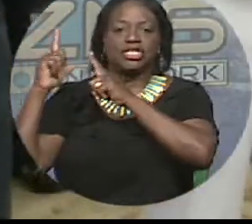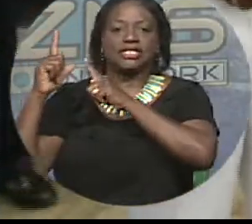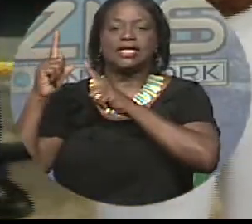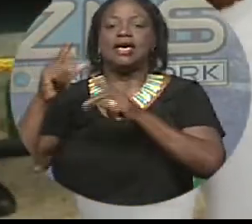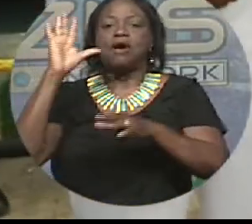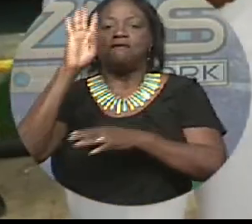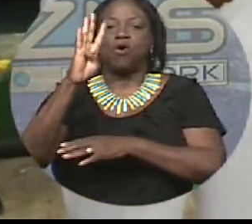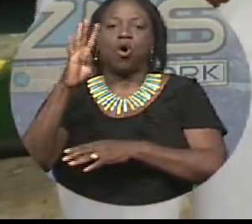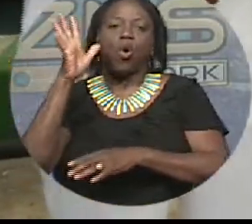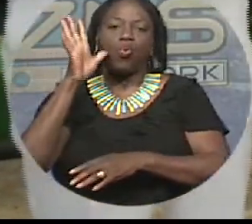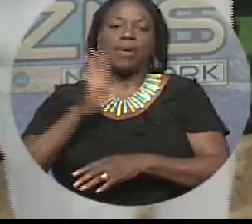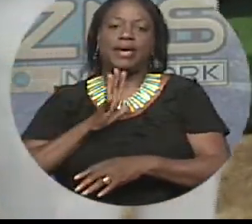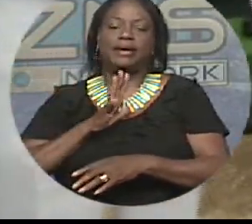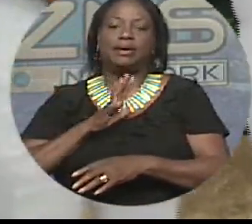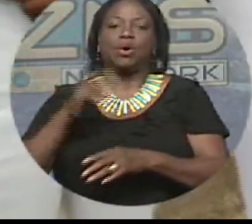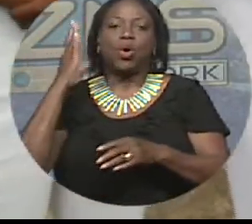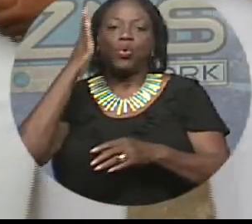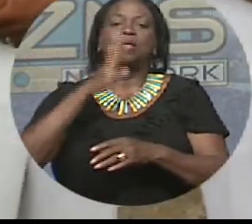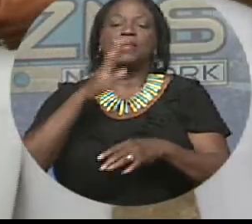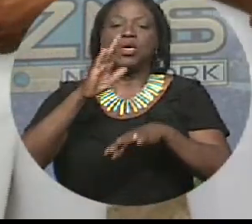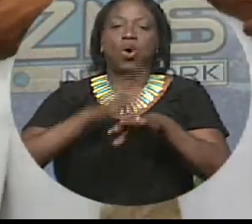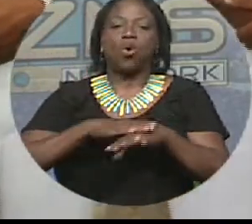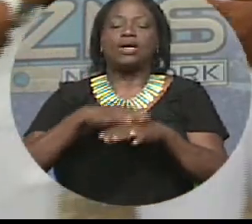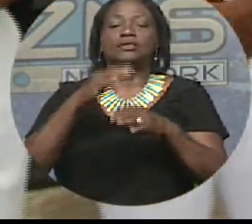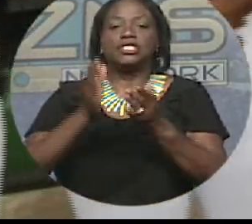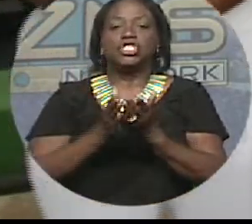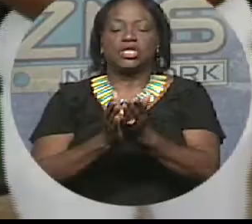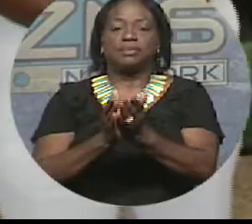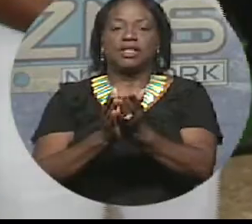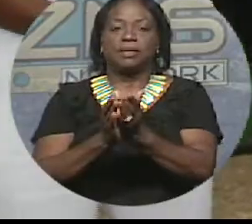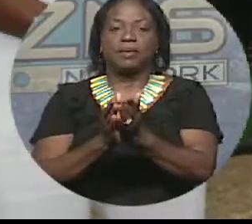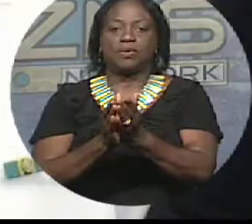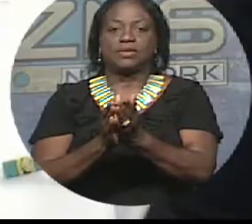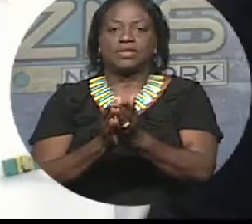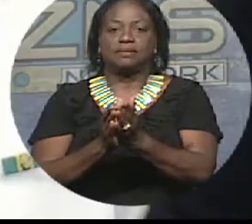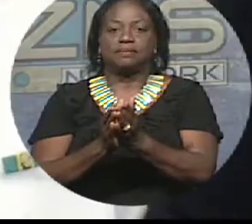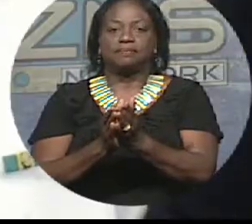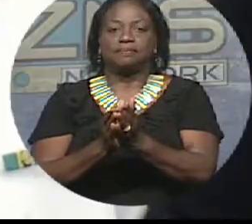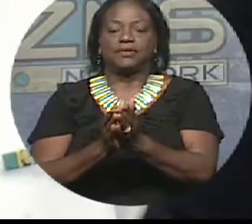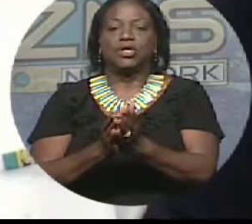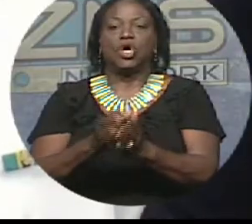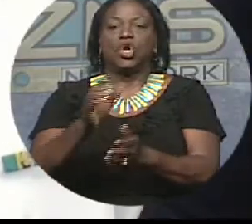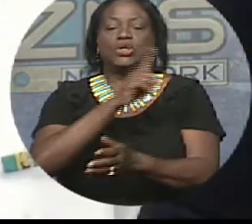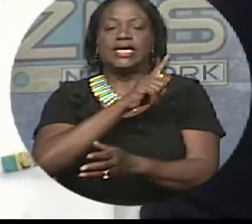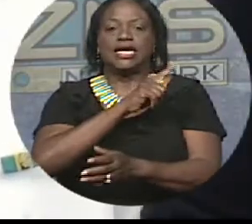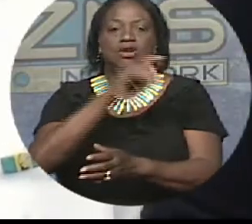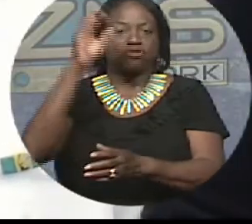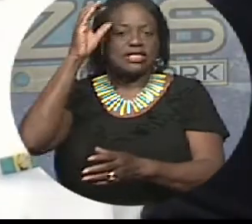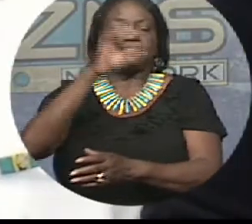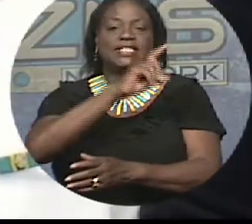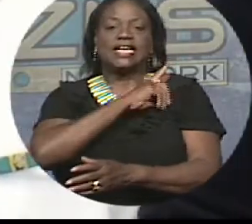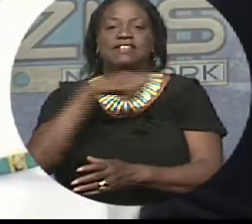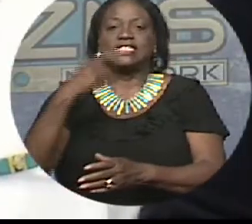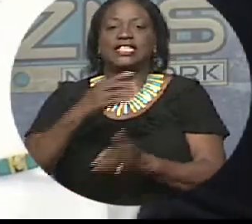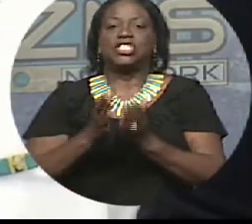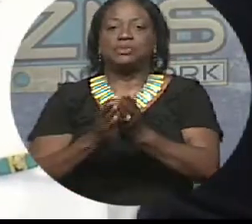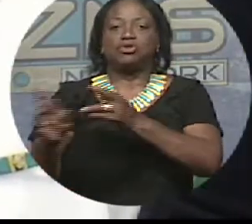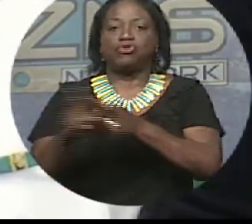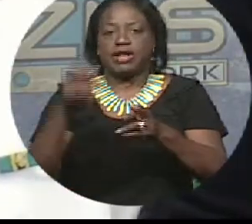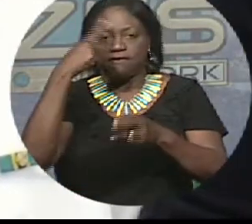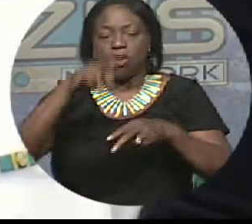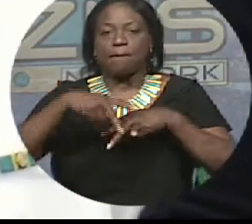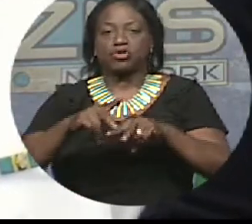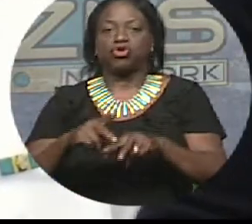the three-week-long voyage from Holland, Captain Lieutenant Commander Christopher Darville says the ship is ready for patrol. She has